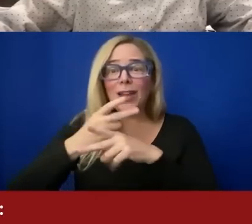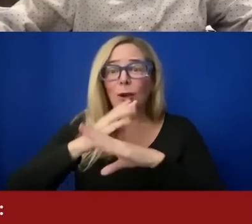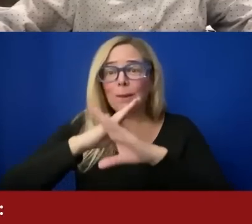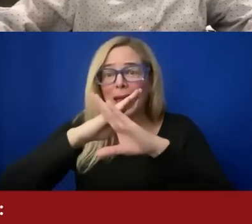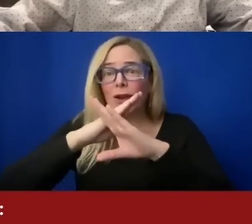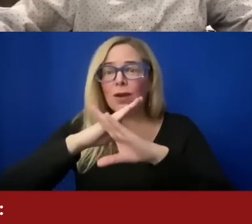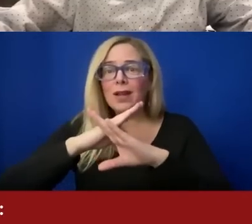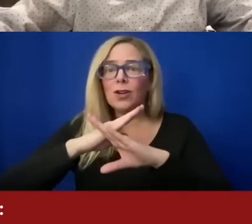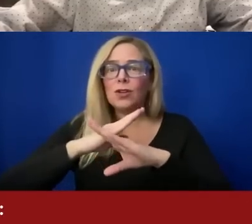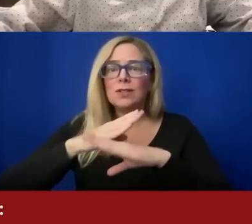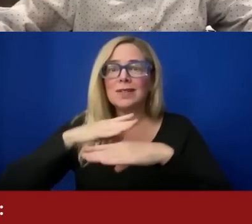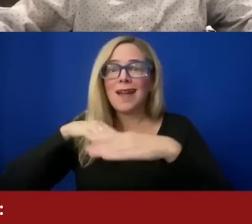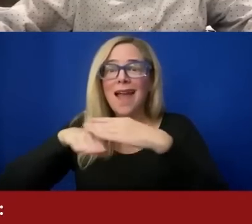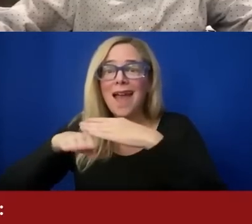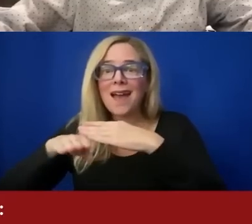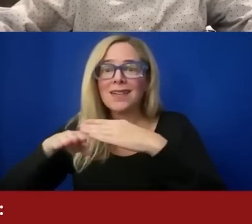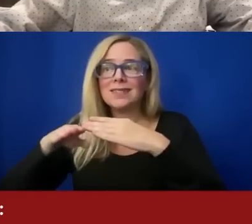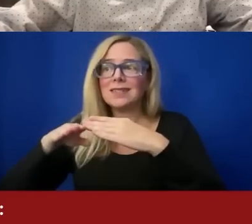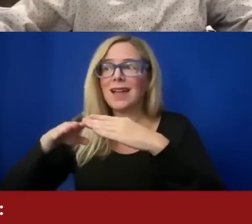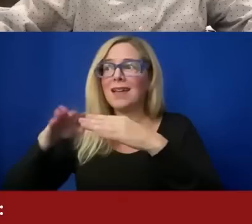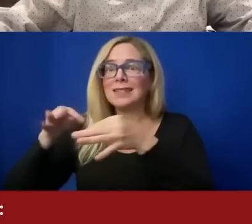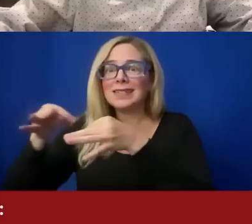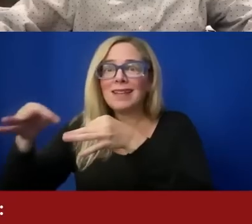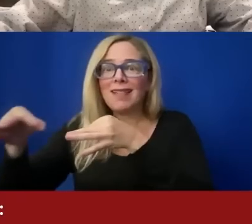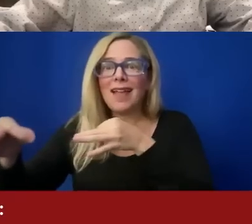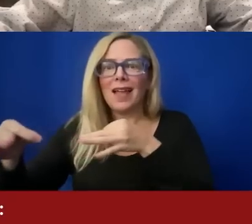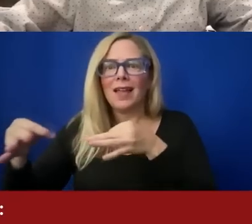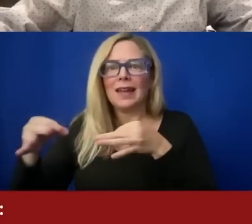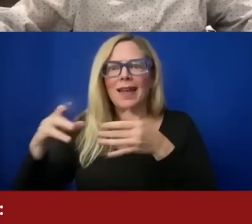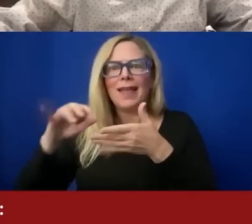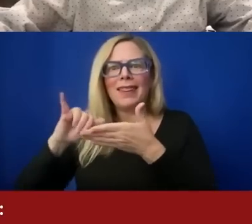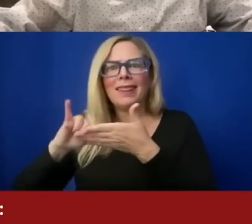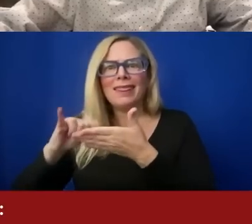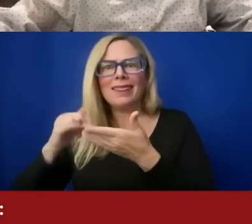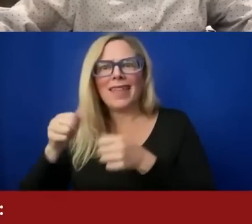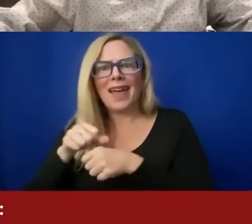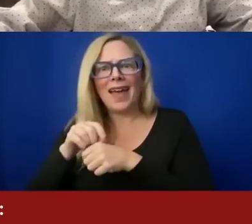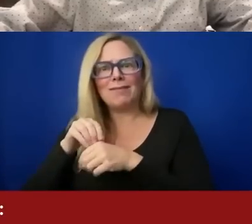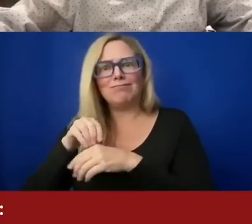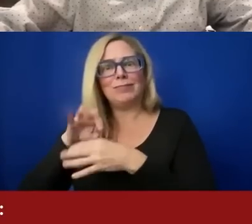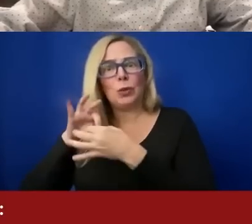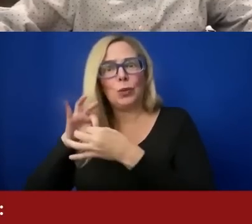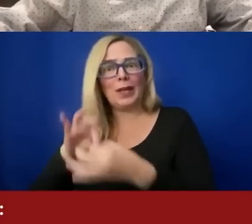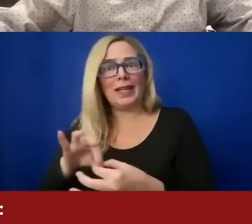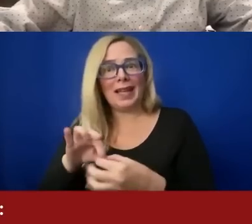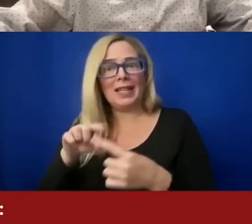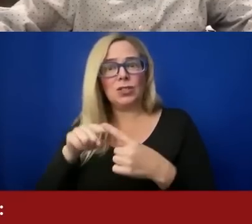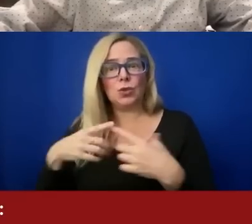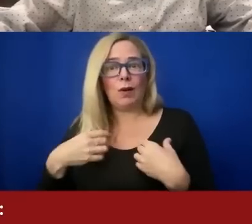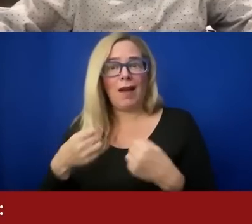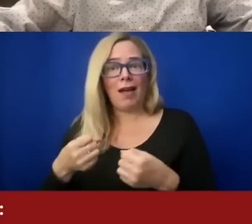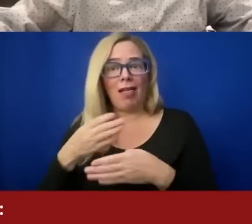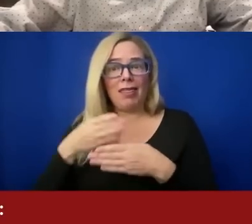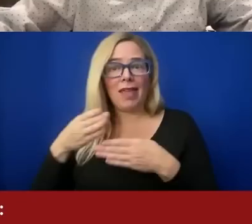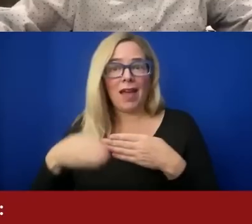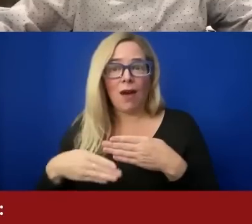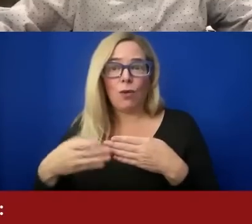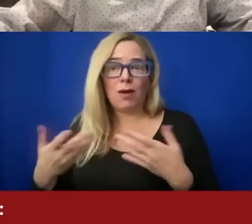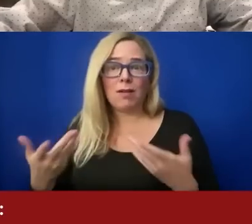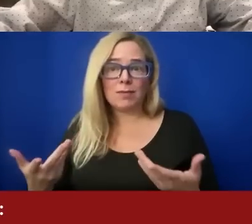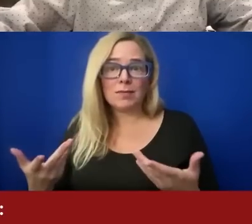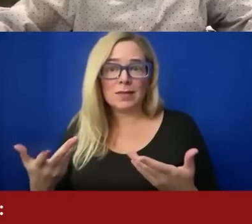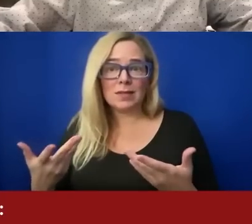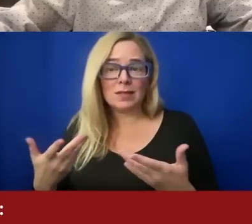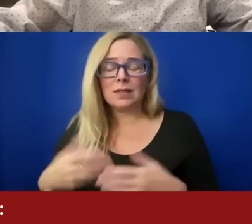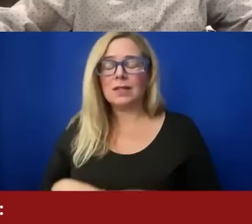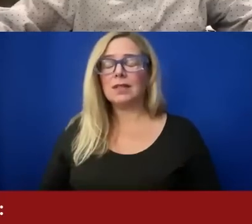delaying care, translates to our health outcomes in this group and how those two might be related. When we looked at certain